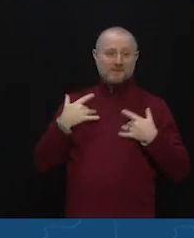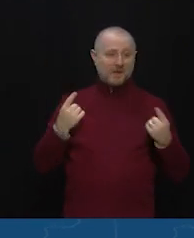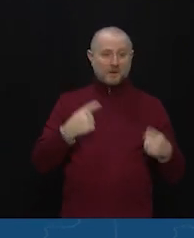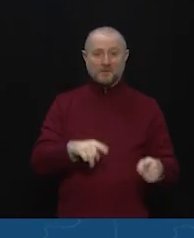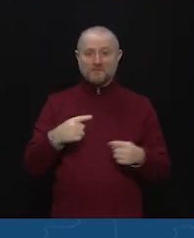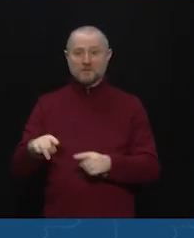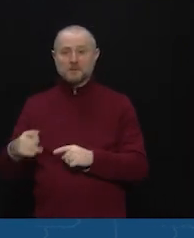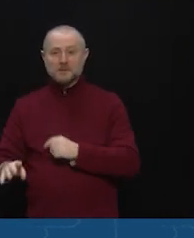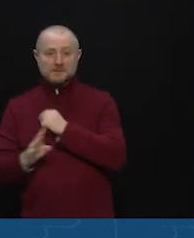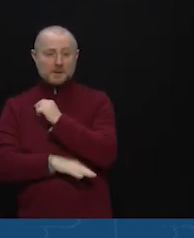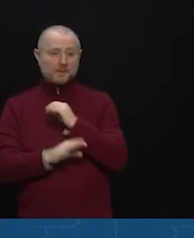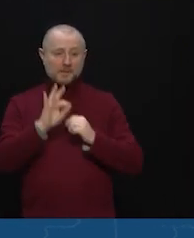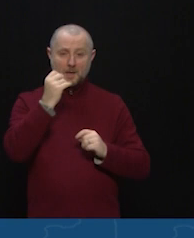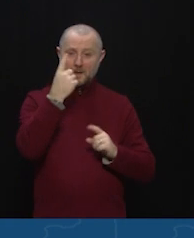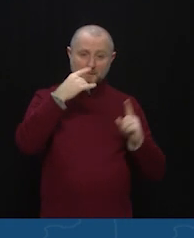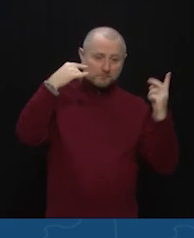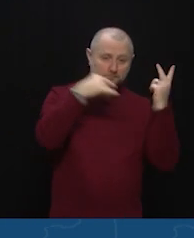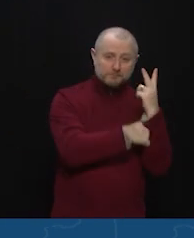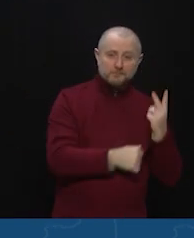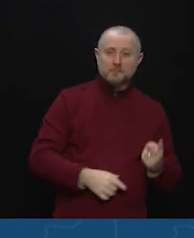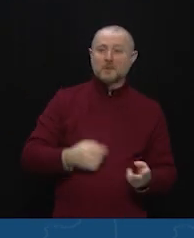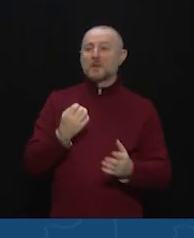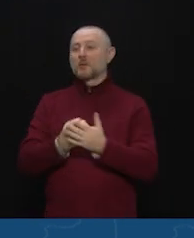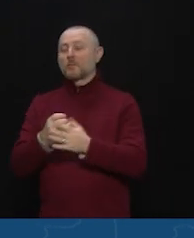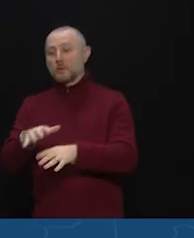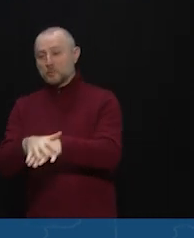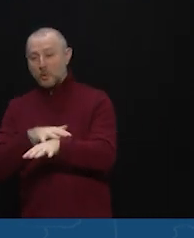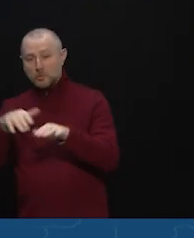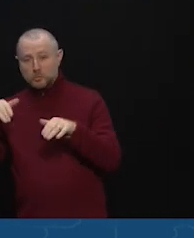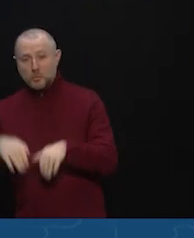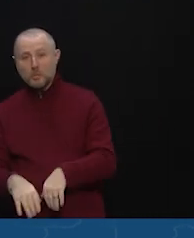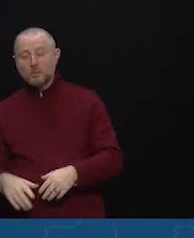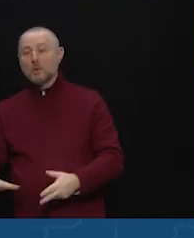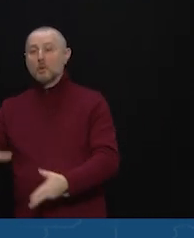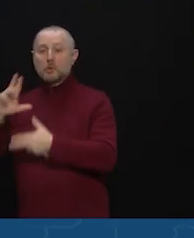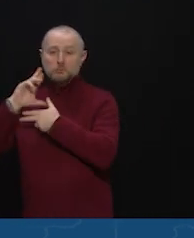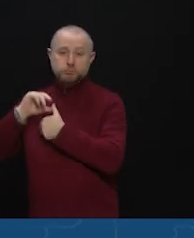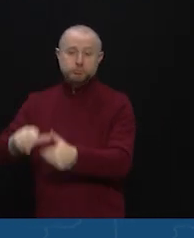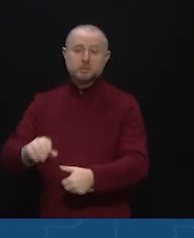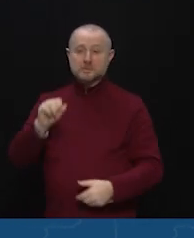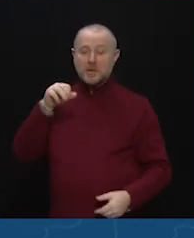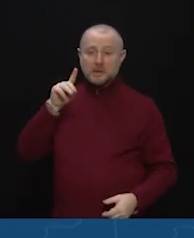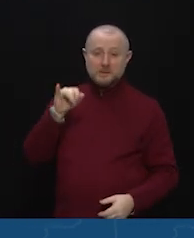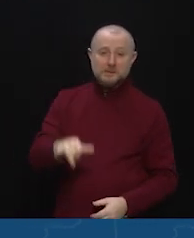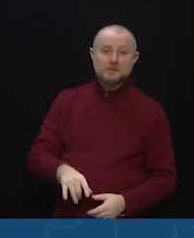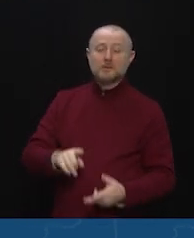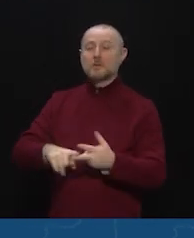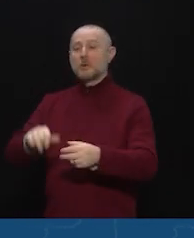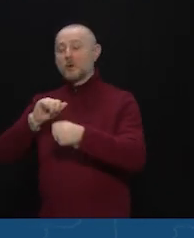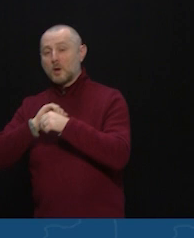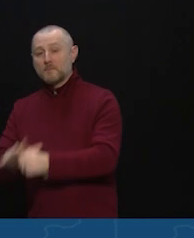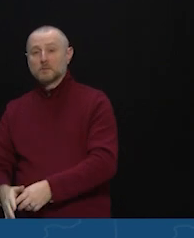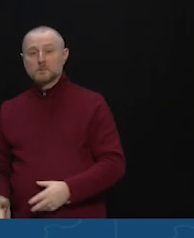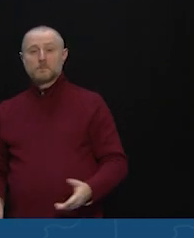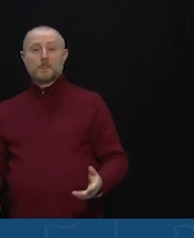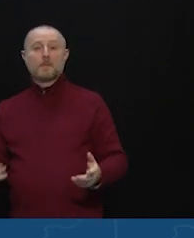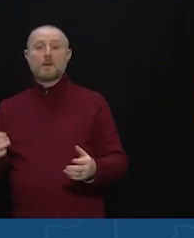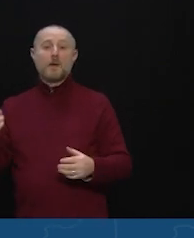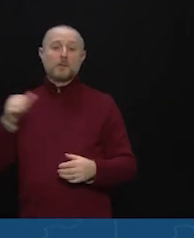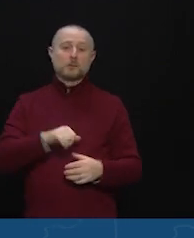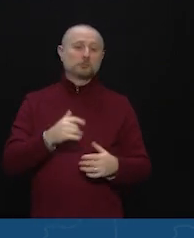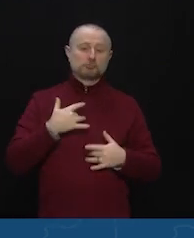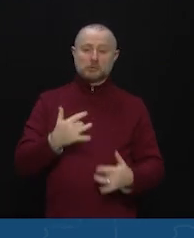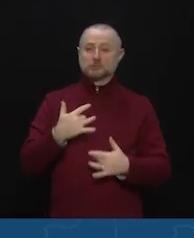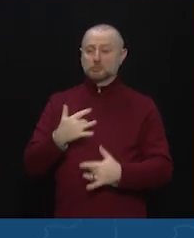Recession, COVID-19, you name it, Superstorm Sandy, right? And then there are other trends that we are watching that could erode the state's wealth